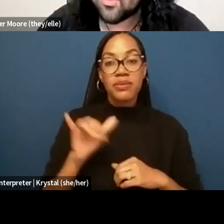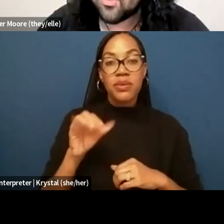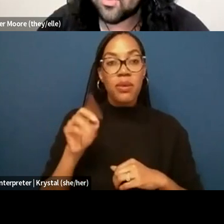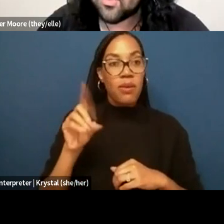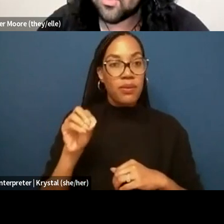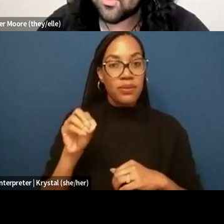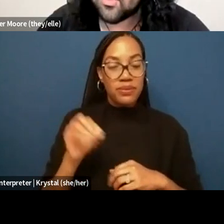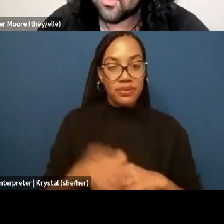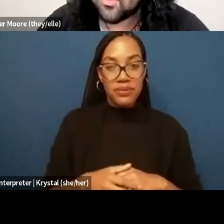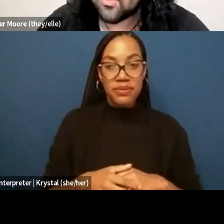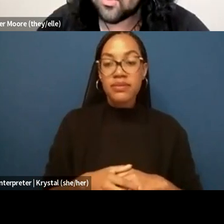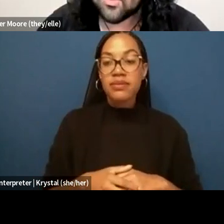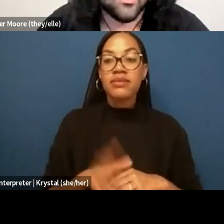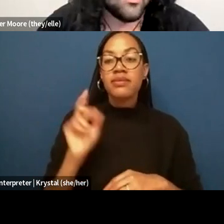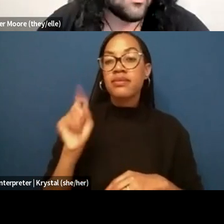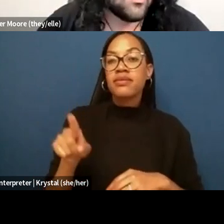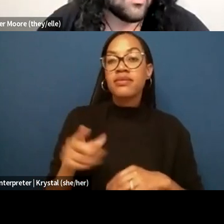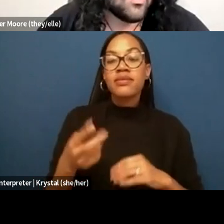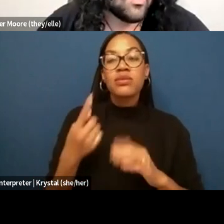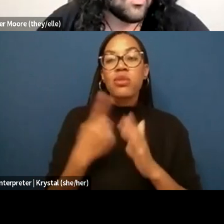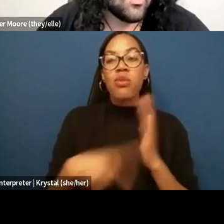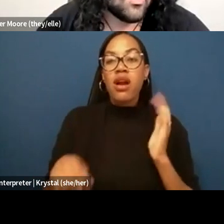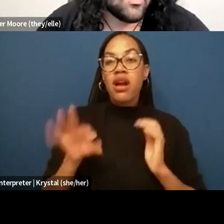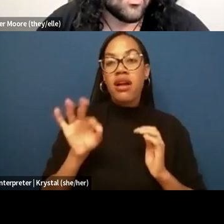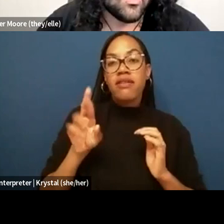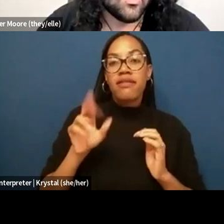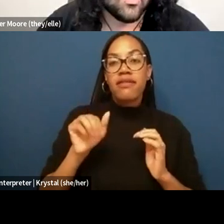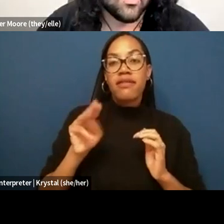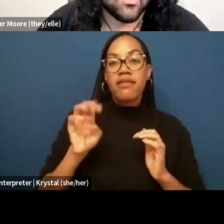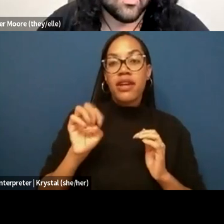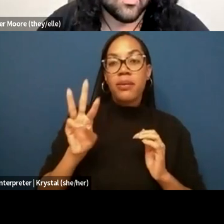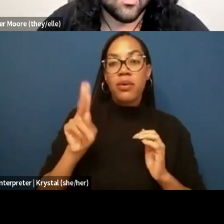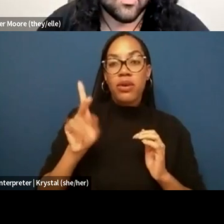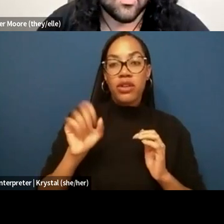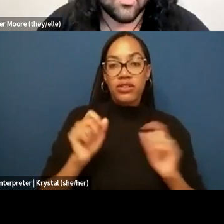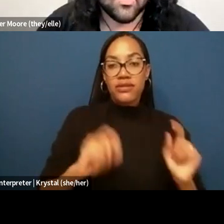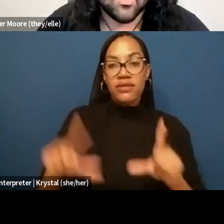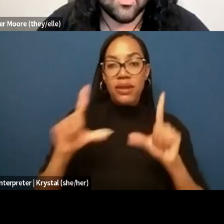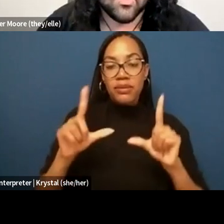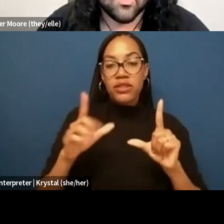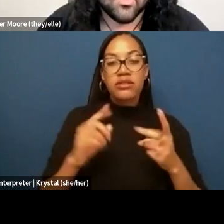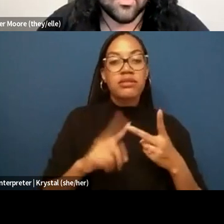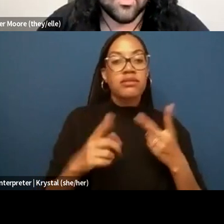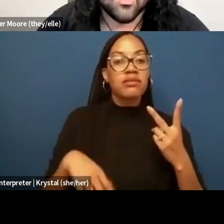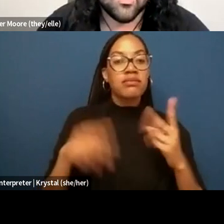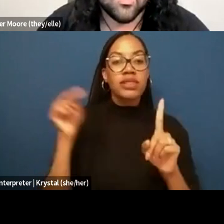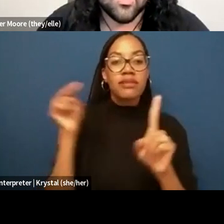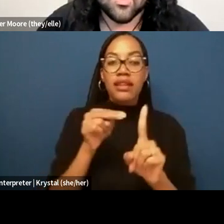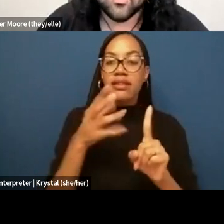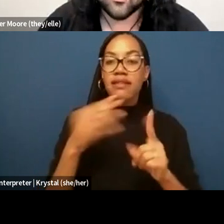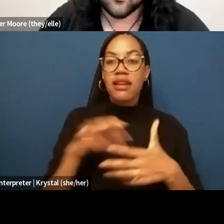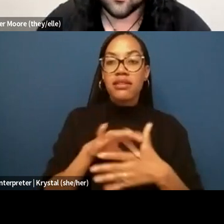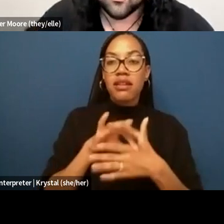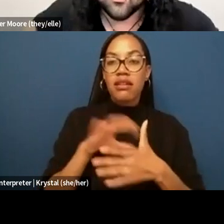What frameworks, perspectives, and context do you use to talk with Black folks, both people with lived experience